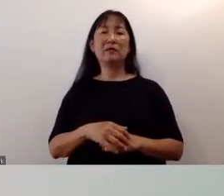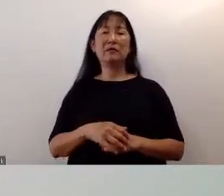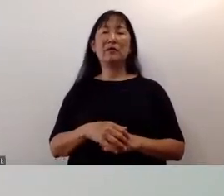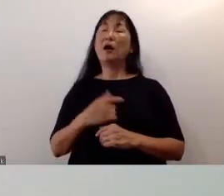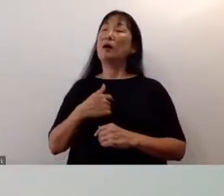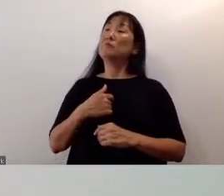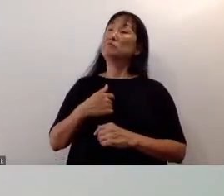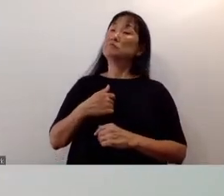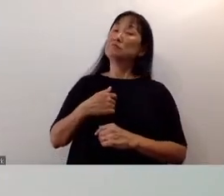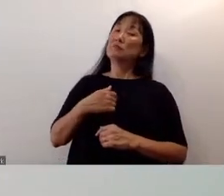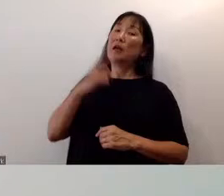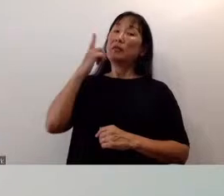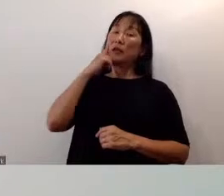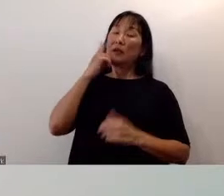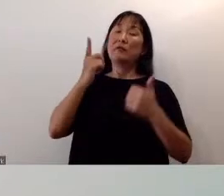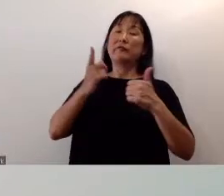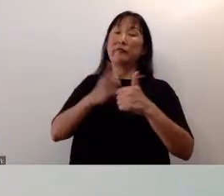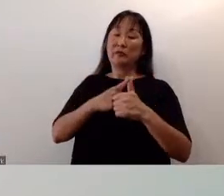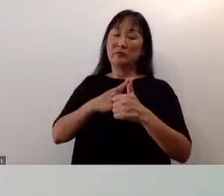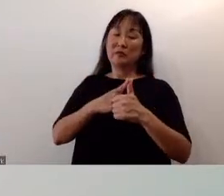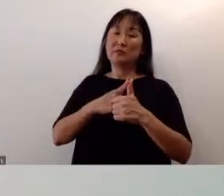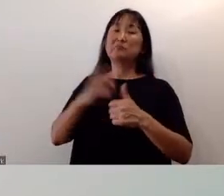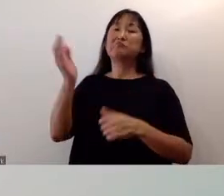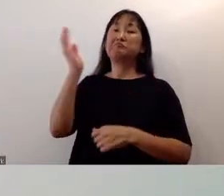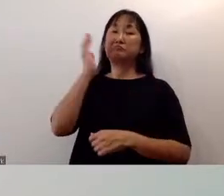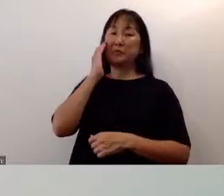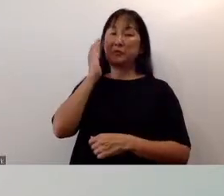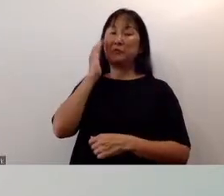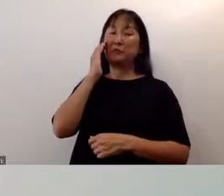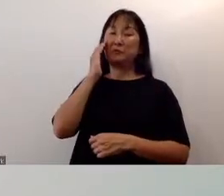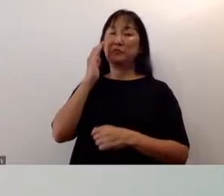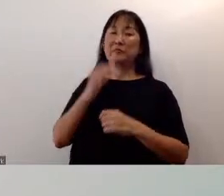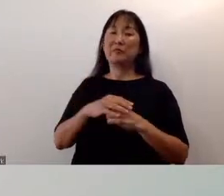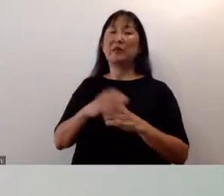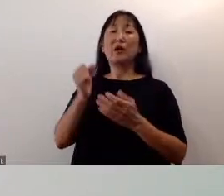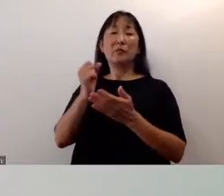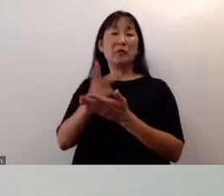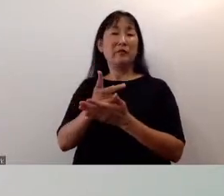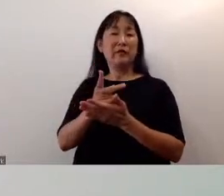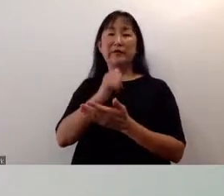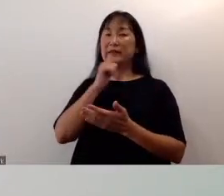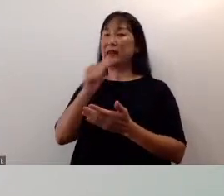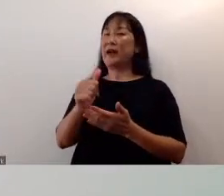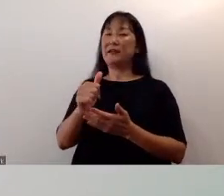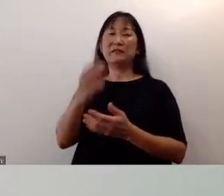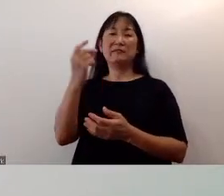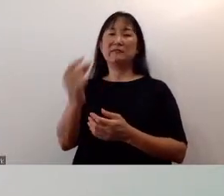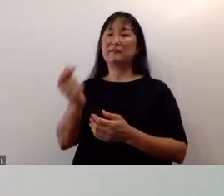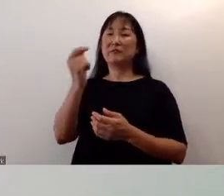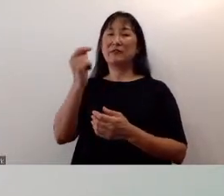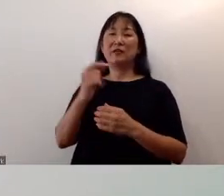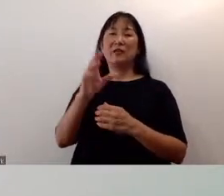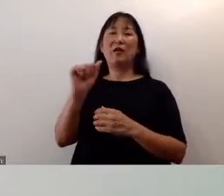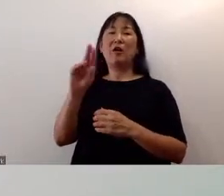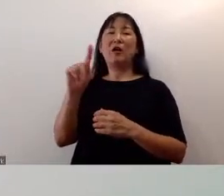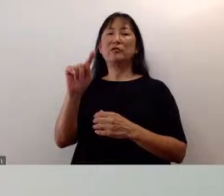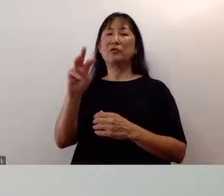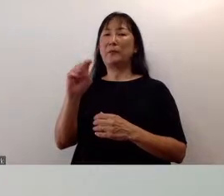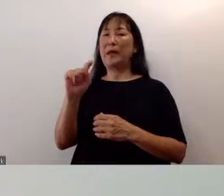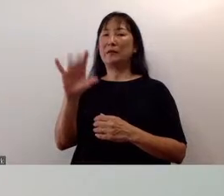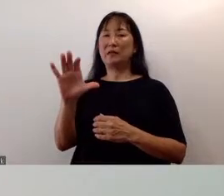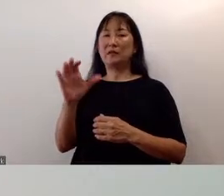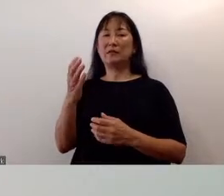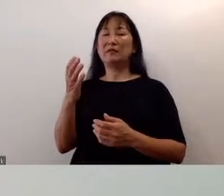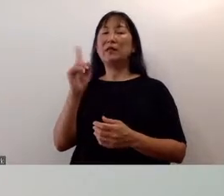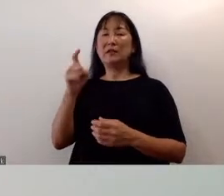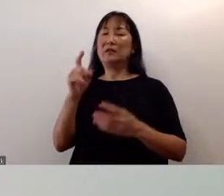so. They should first and foremost know that approval isn't always automatic. And sometimes what you